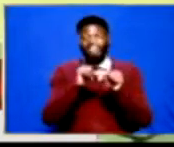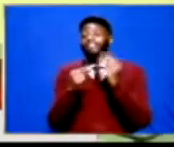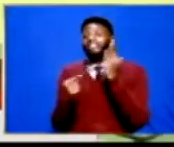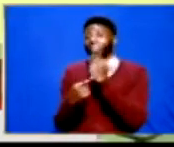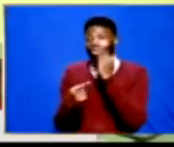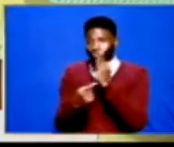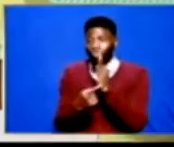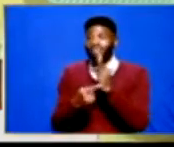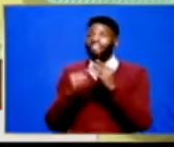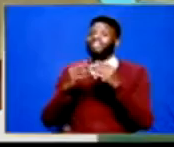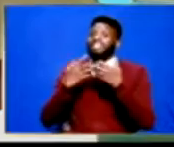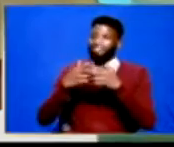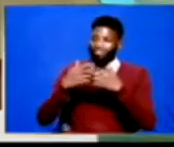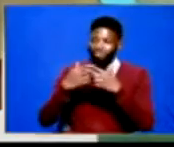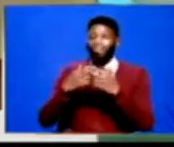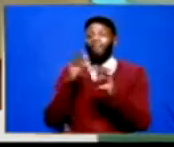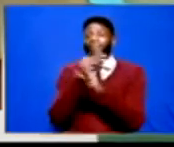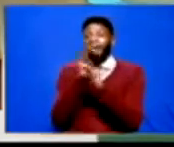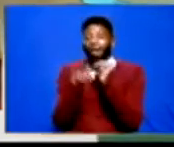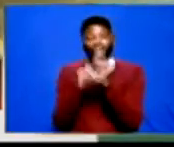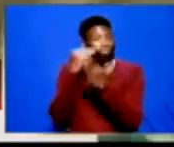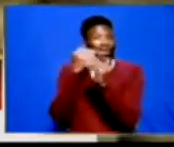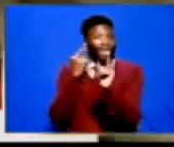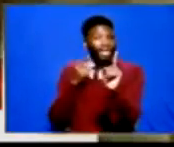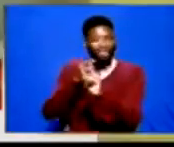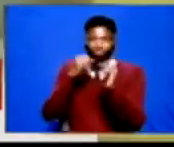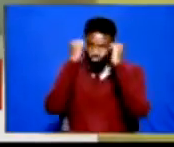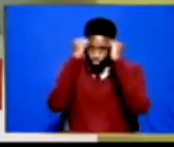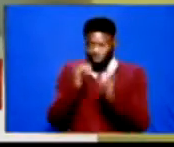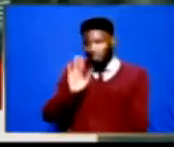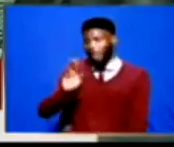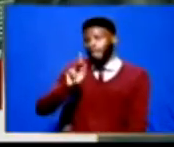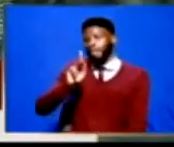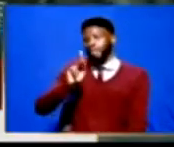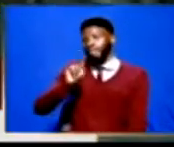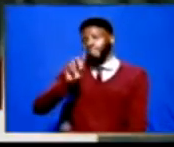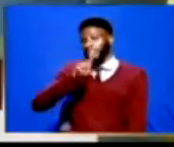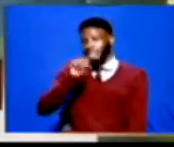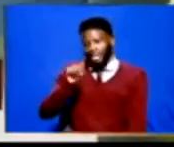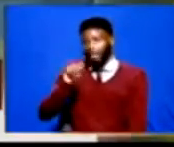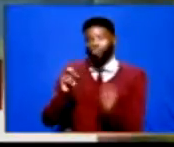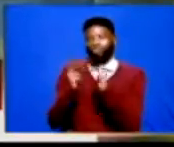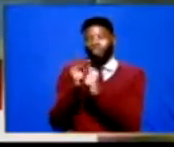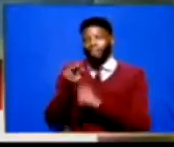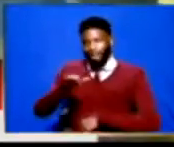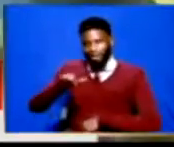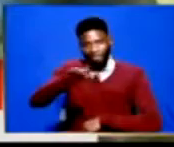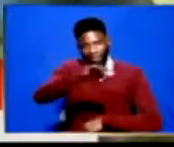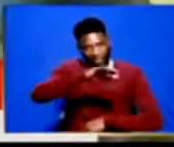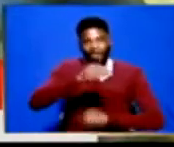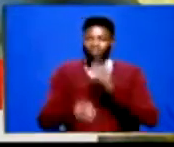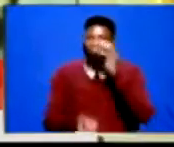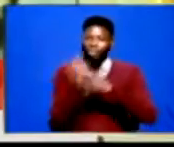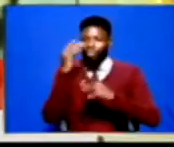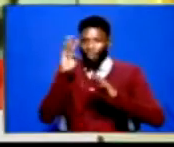is targeting learners across KTDA's 12 administrative zones to come up with innovative ways of